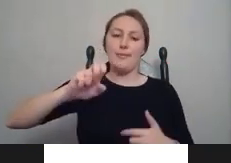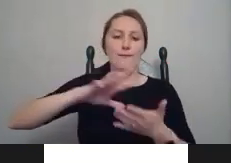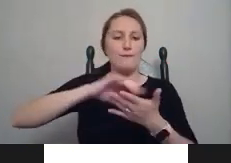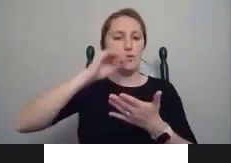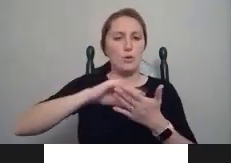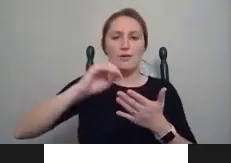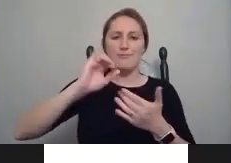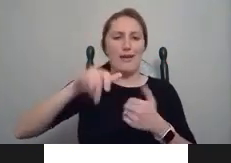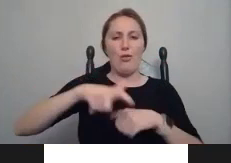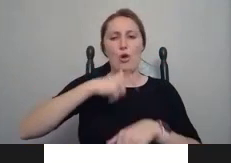long, no.